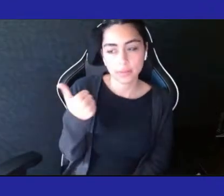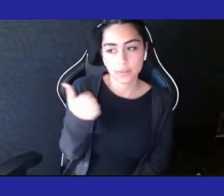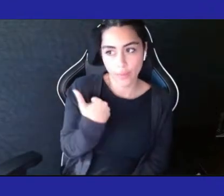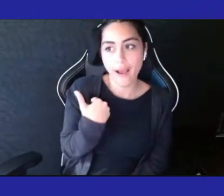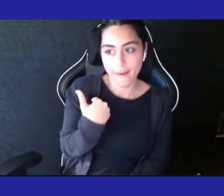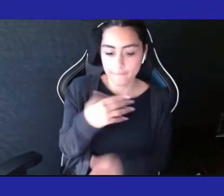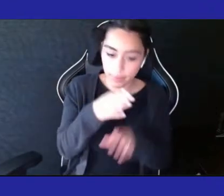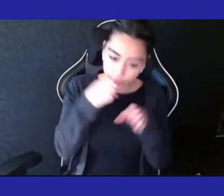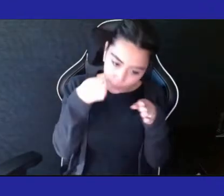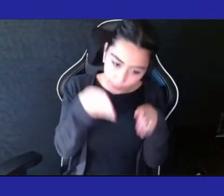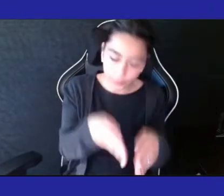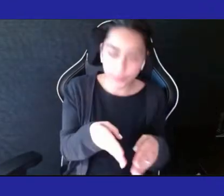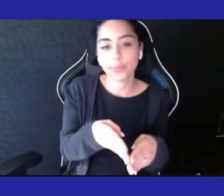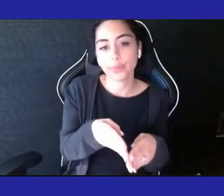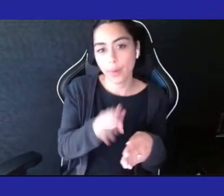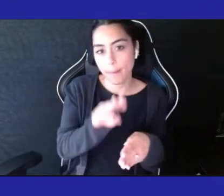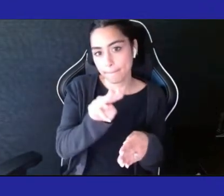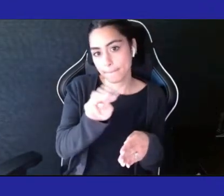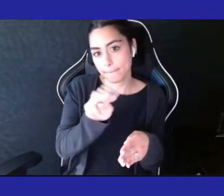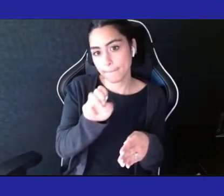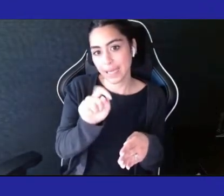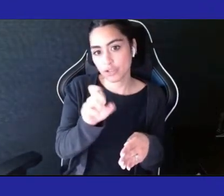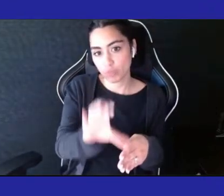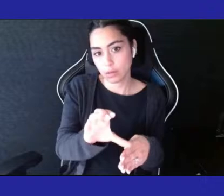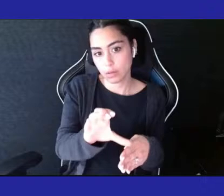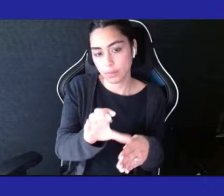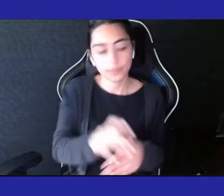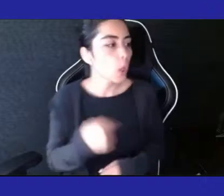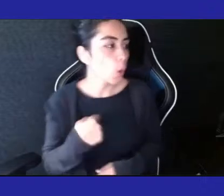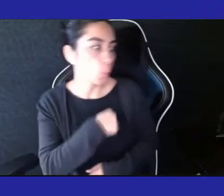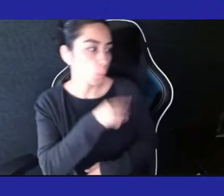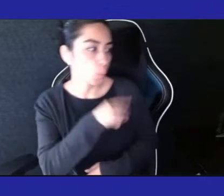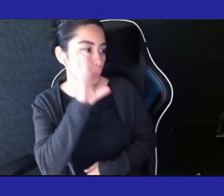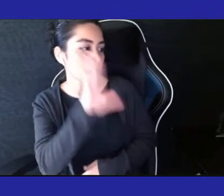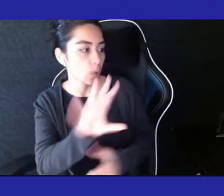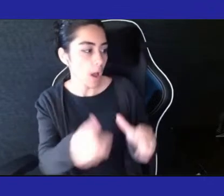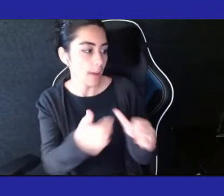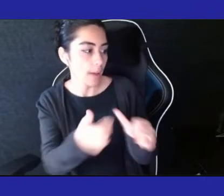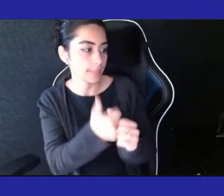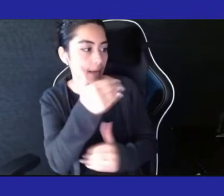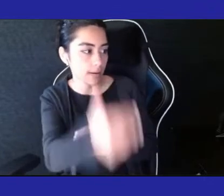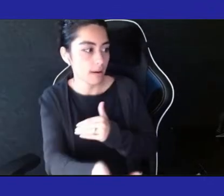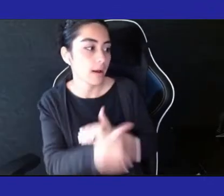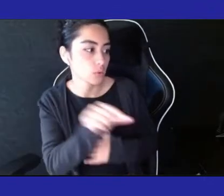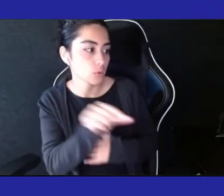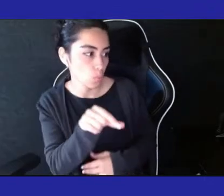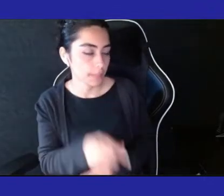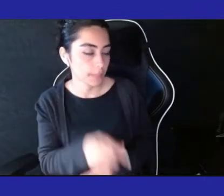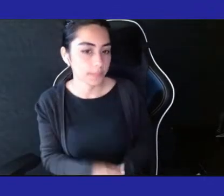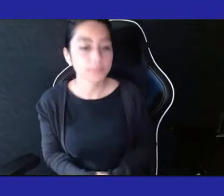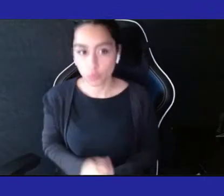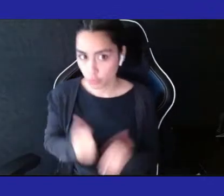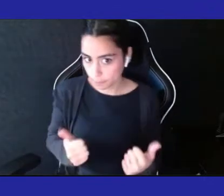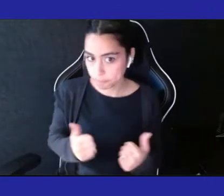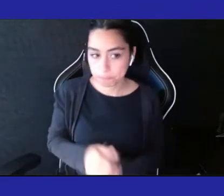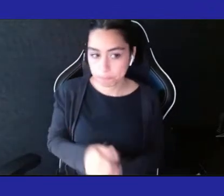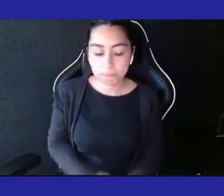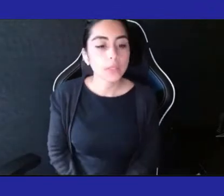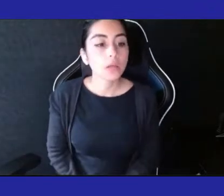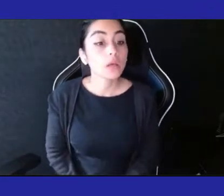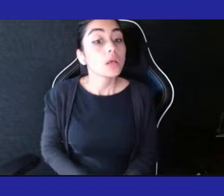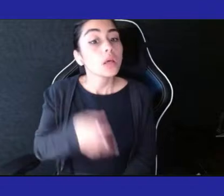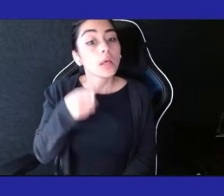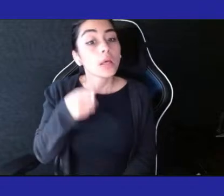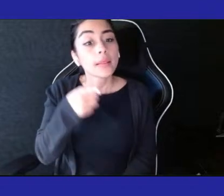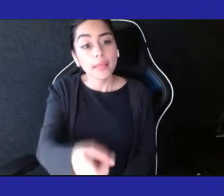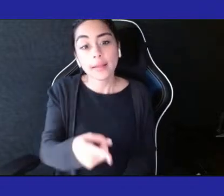metric. Okay, we will update that for the next quarter. Great. And then this is just a visual, too